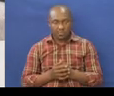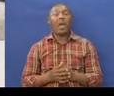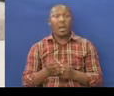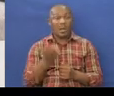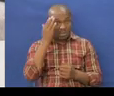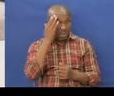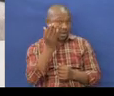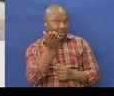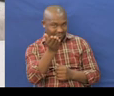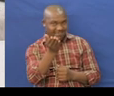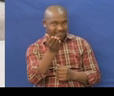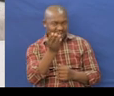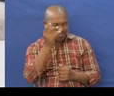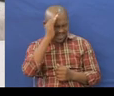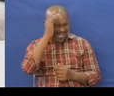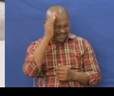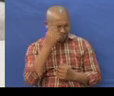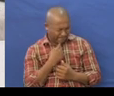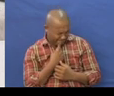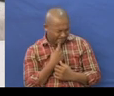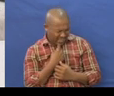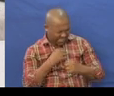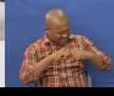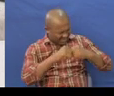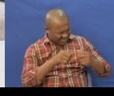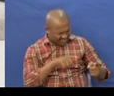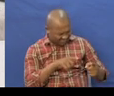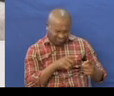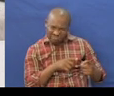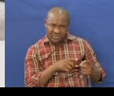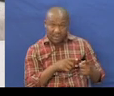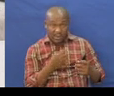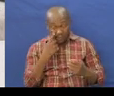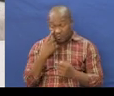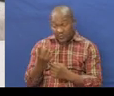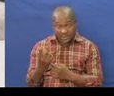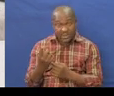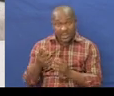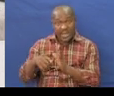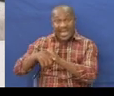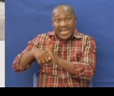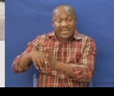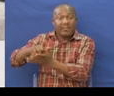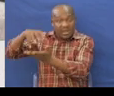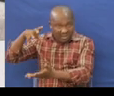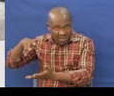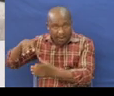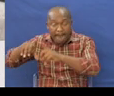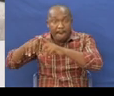I know you might be thinking of the challenges as you have seen the disadvantages of this type of research.